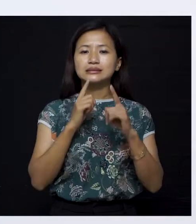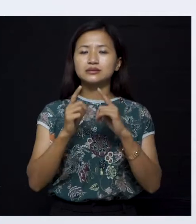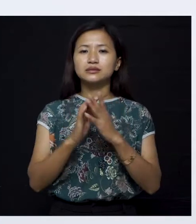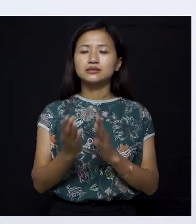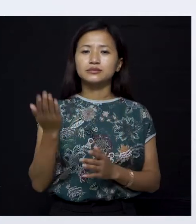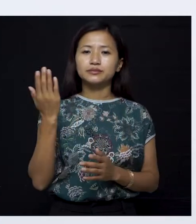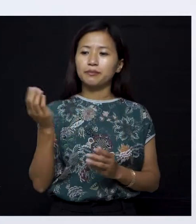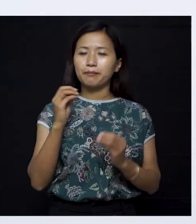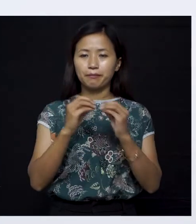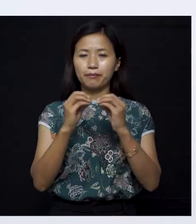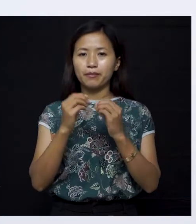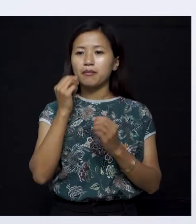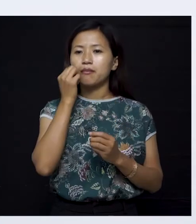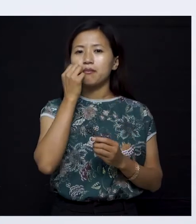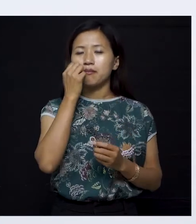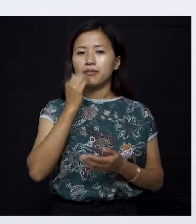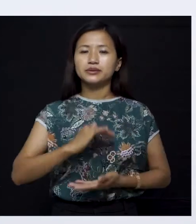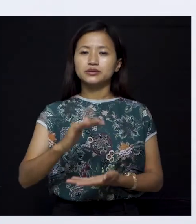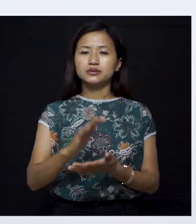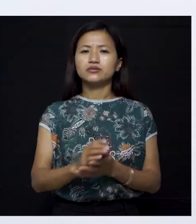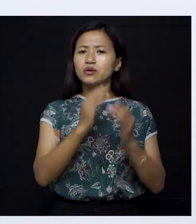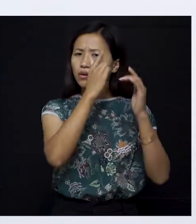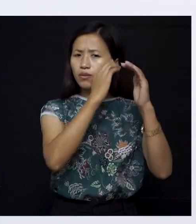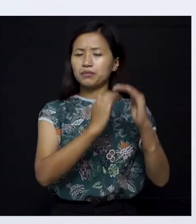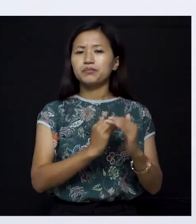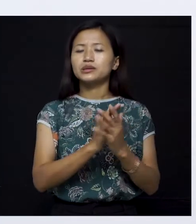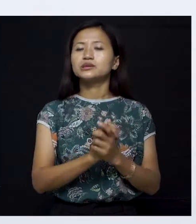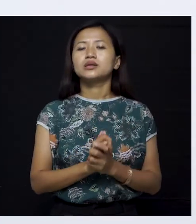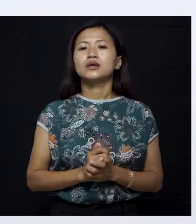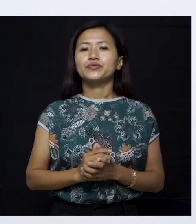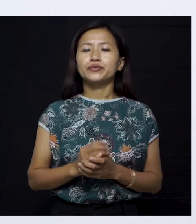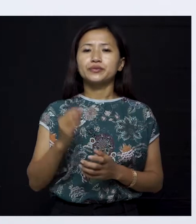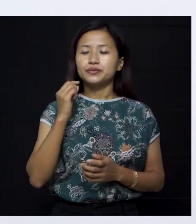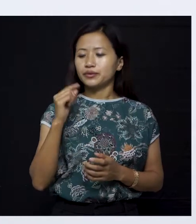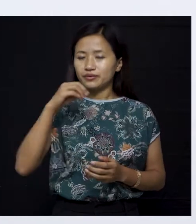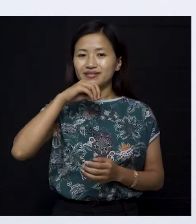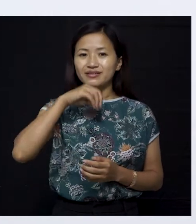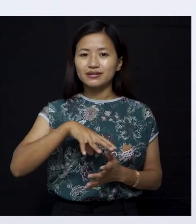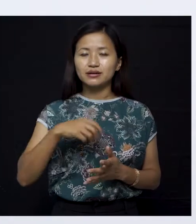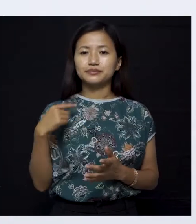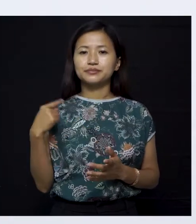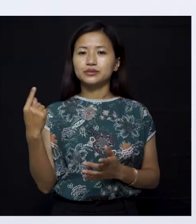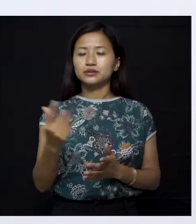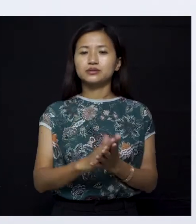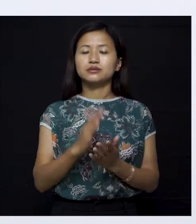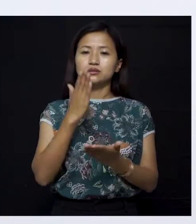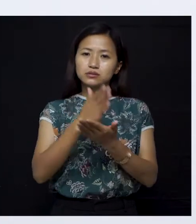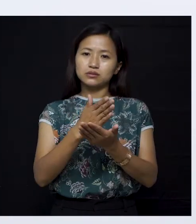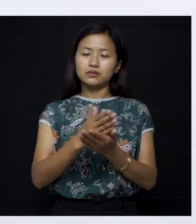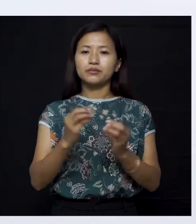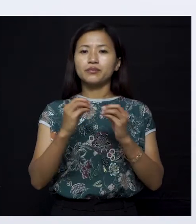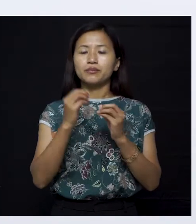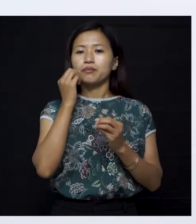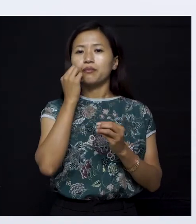before Bartley came, the mother was fully hoping that the young priest, would stop Bartley from going